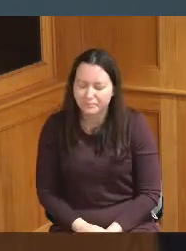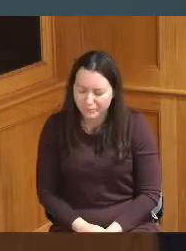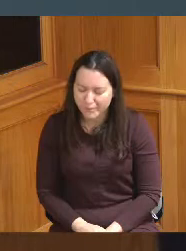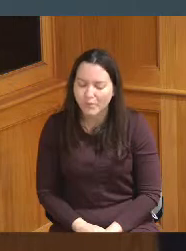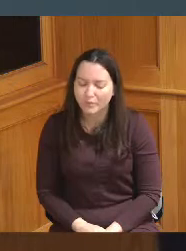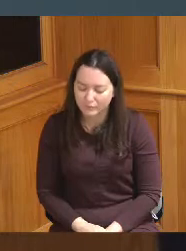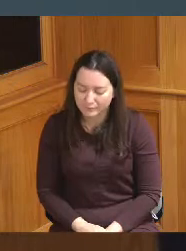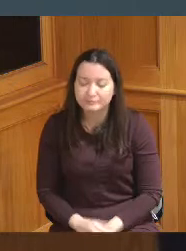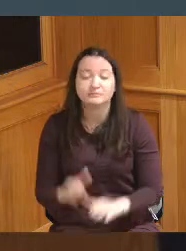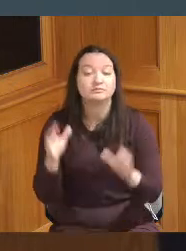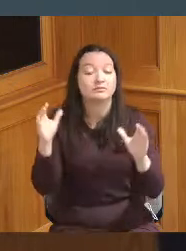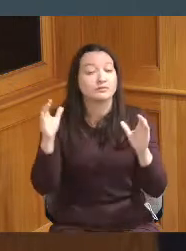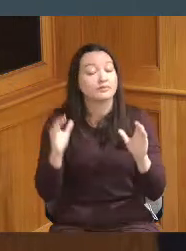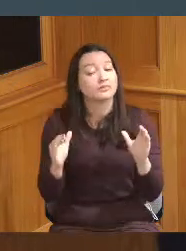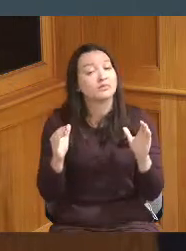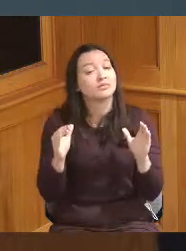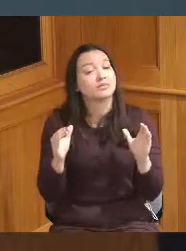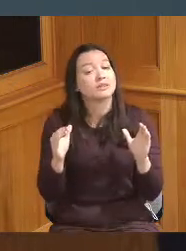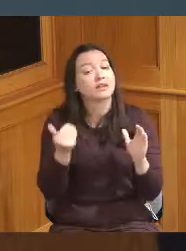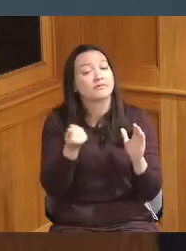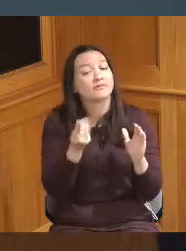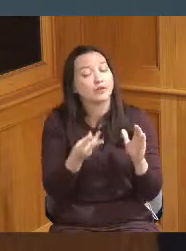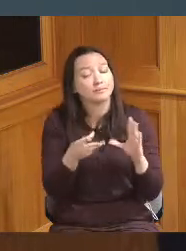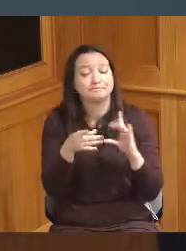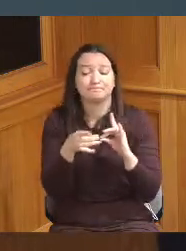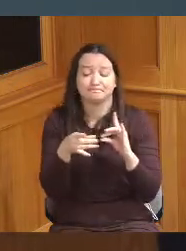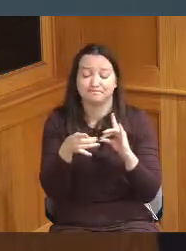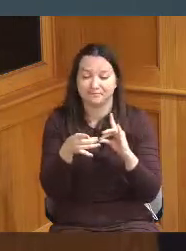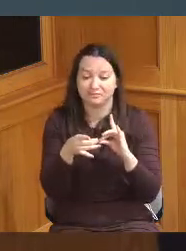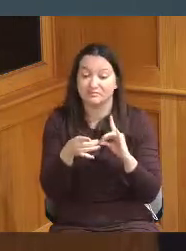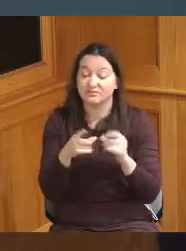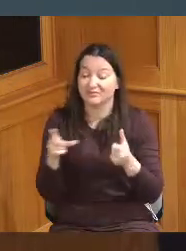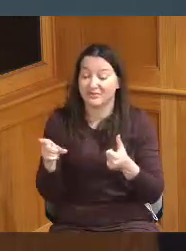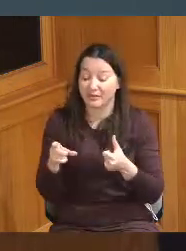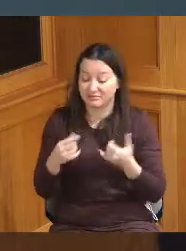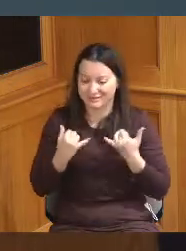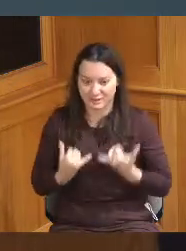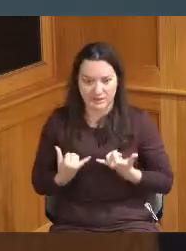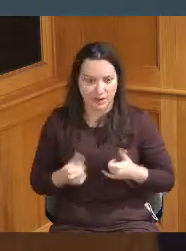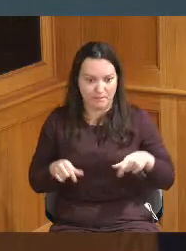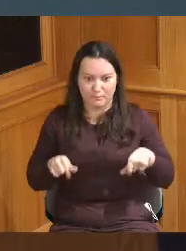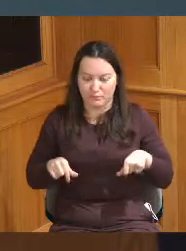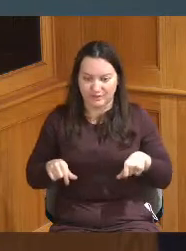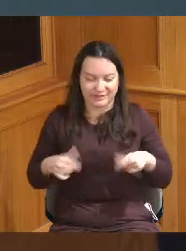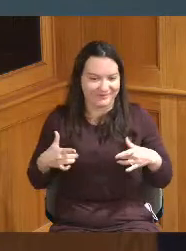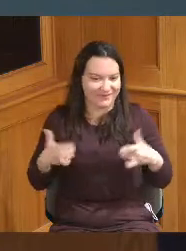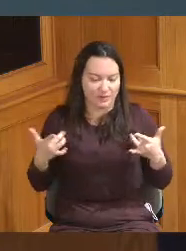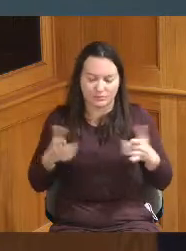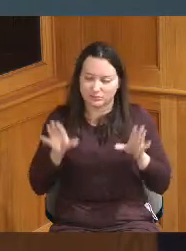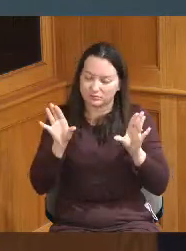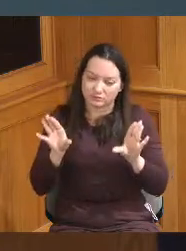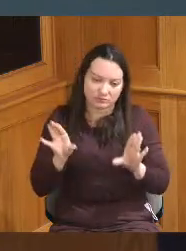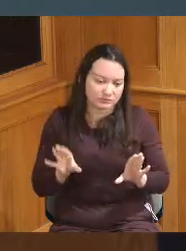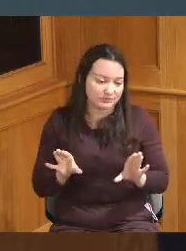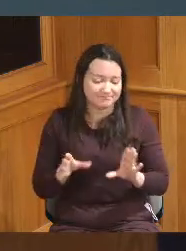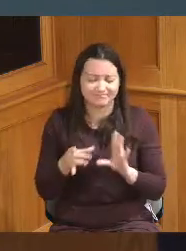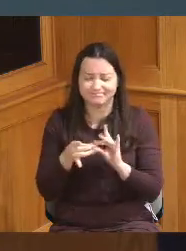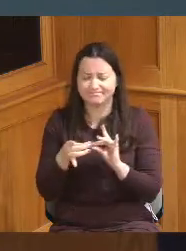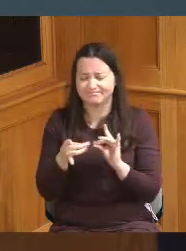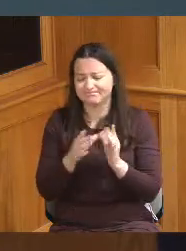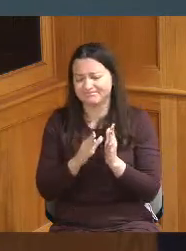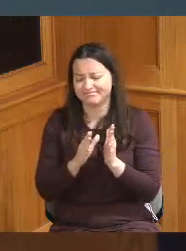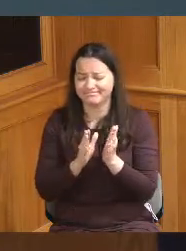with that. Couple things. First of all, today, incredible. Again, I just can't say